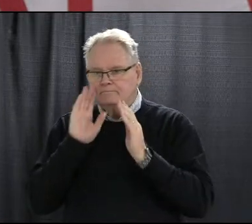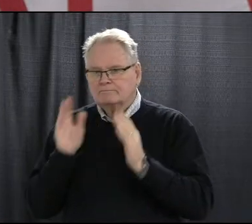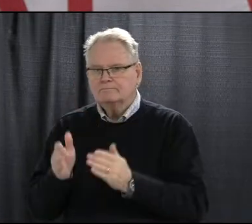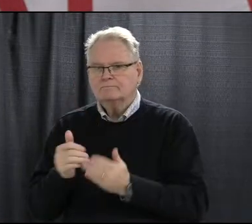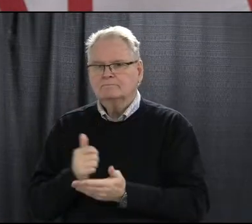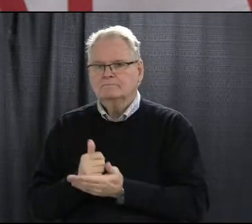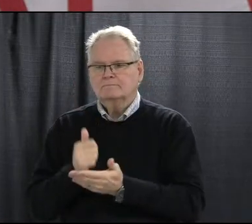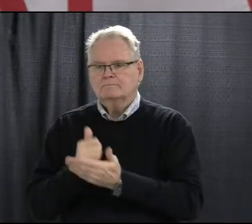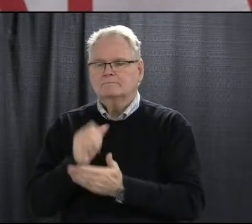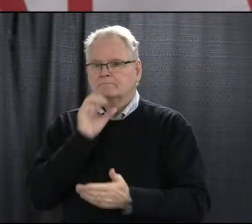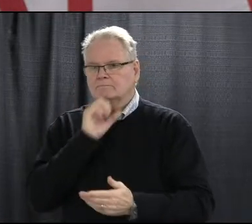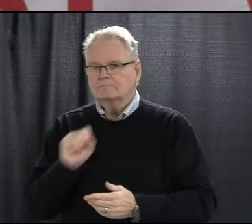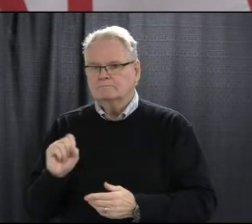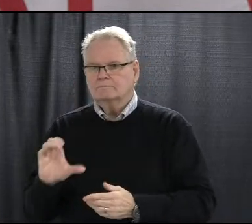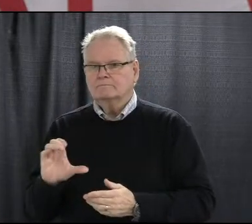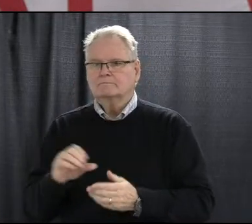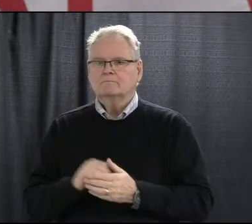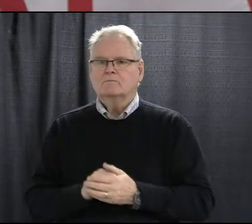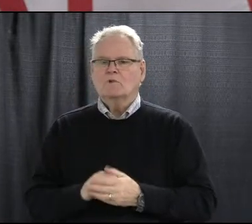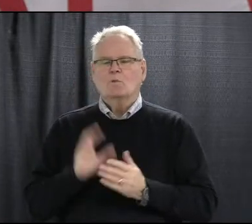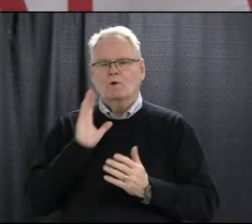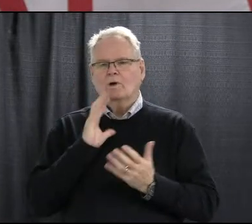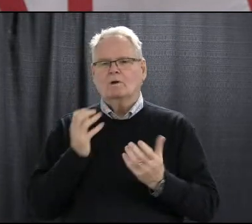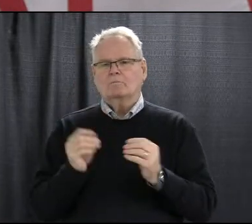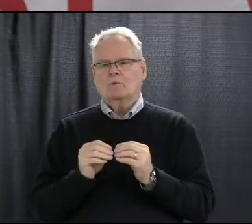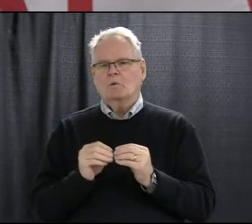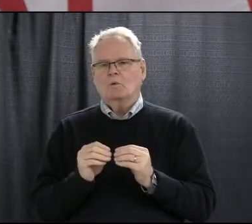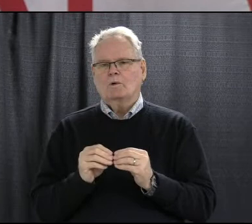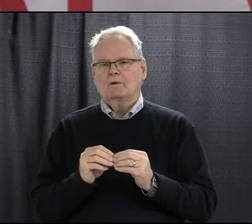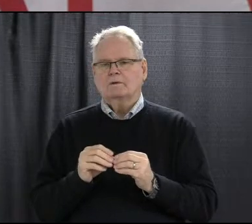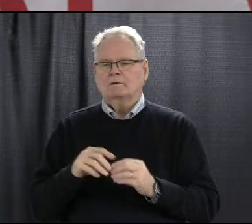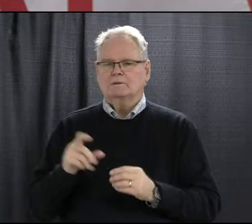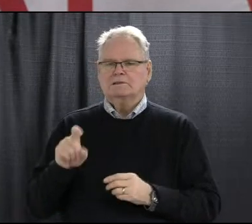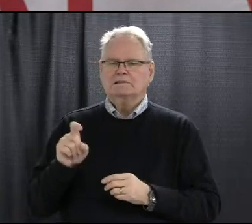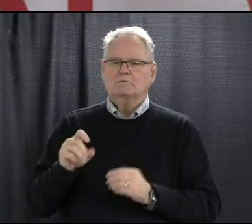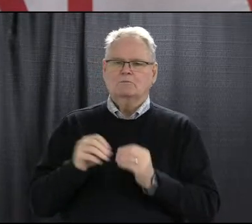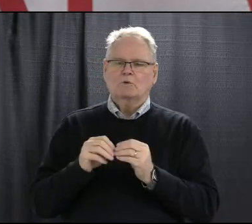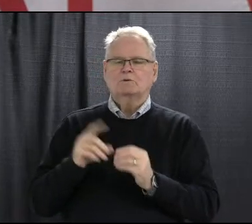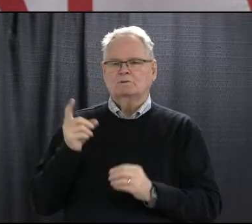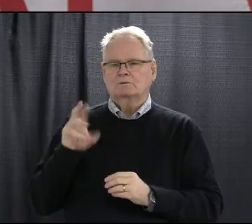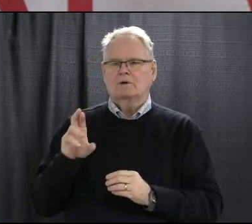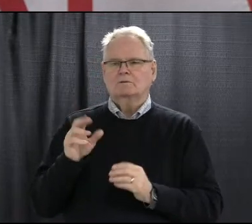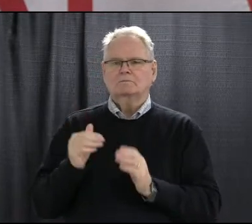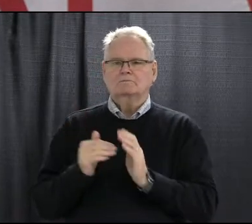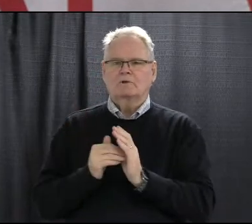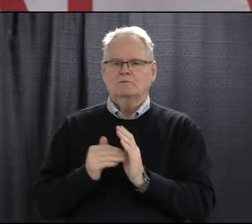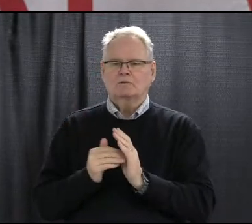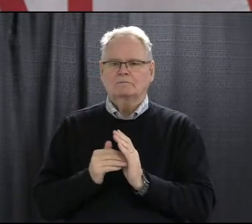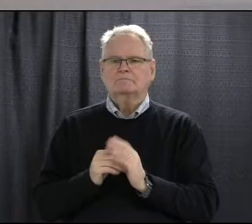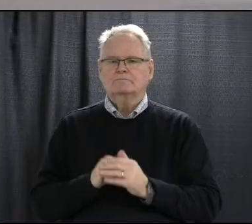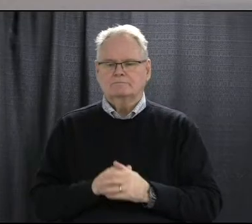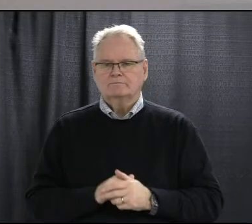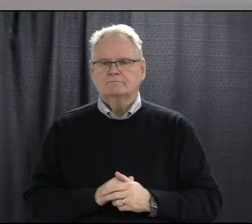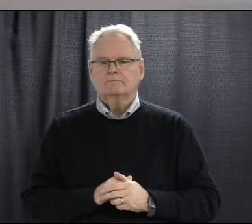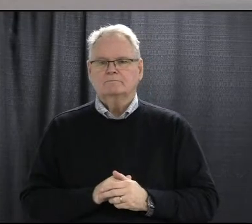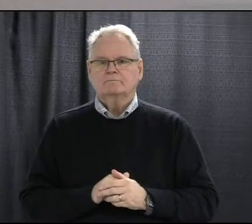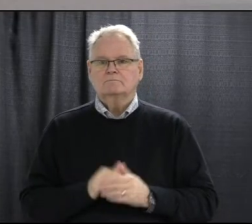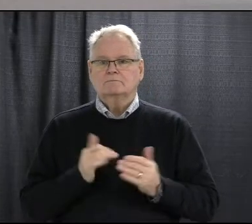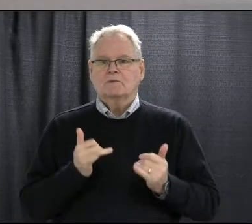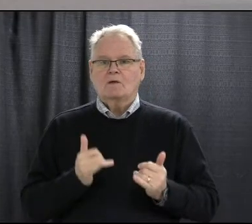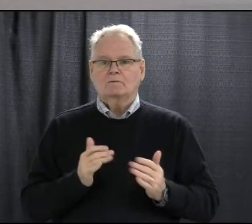produce more geriatricians right here in Newfoundland and Labrador. I'll now pass it over to Dr.